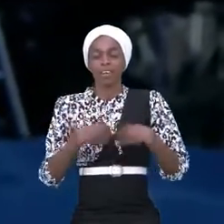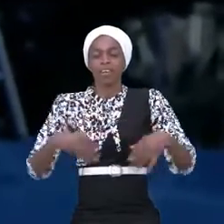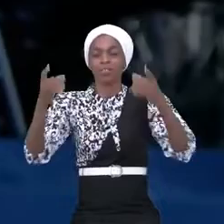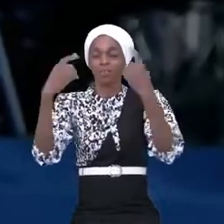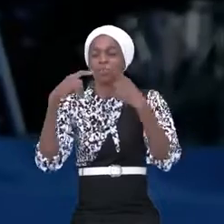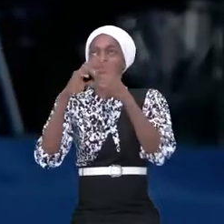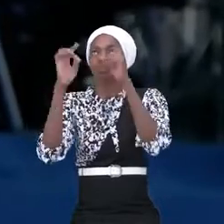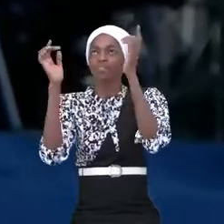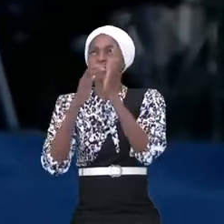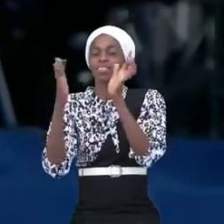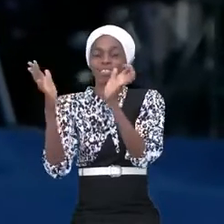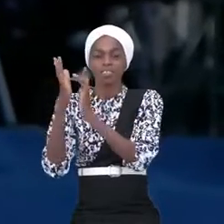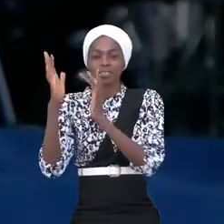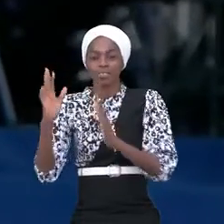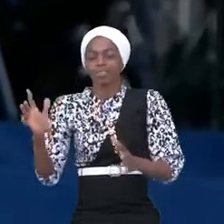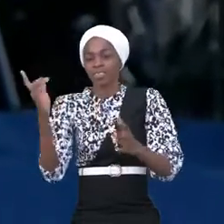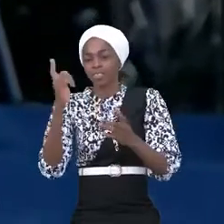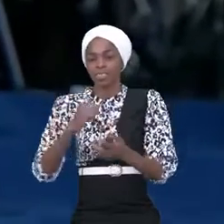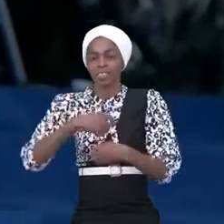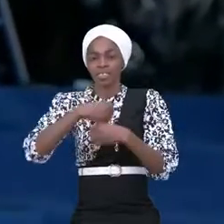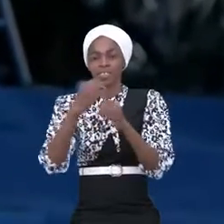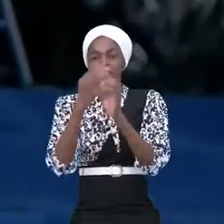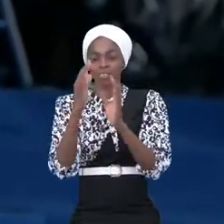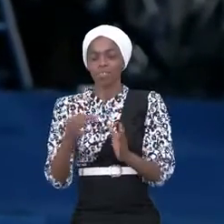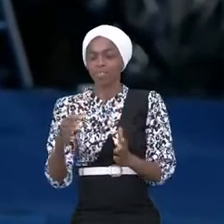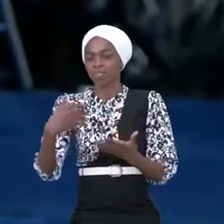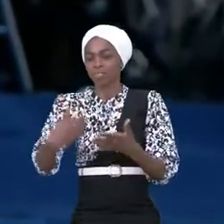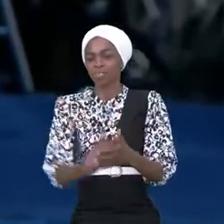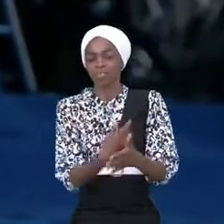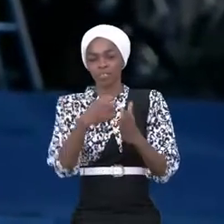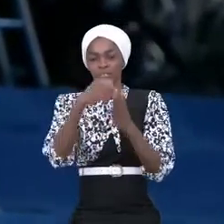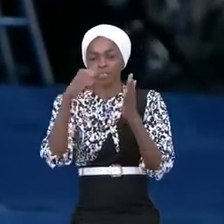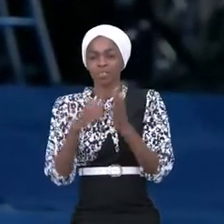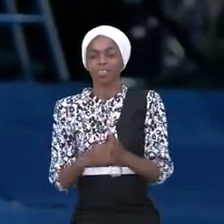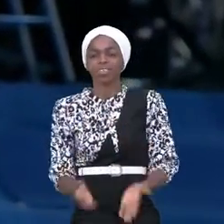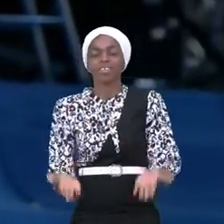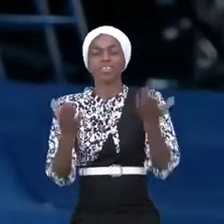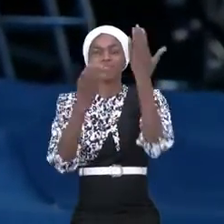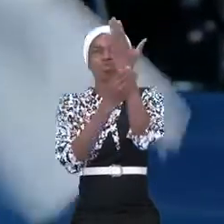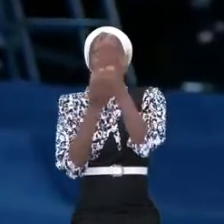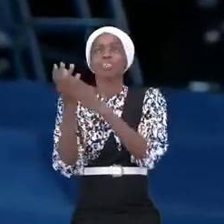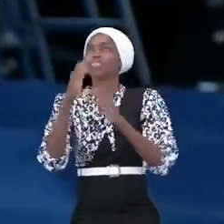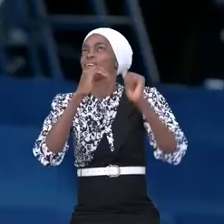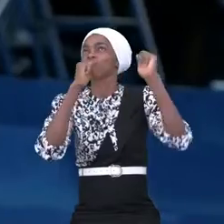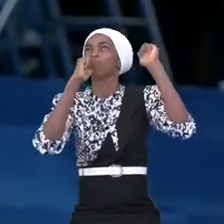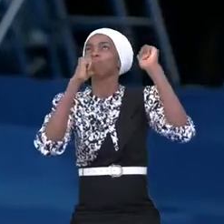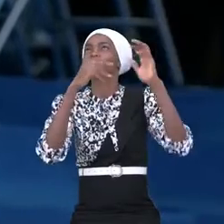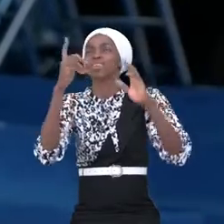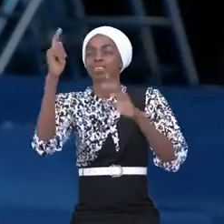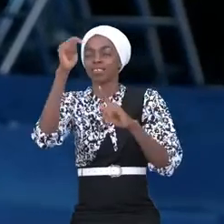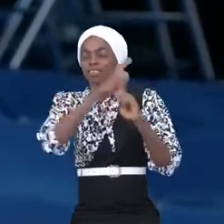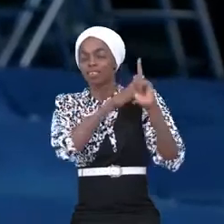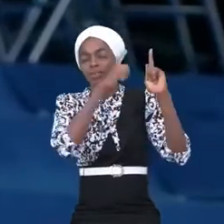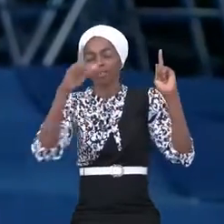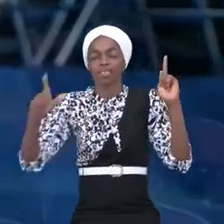the mediator of the new covenant. Would you lift your hands and bless the Lord?